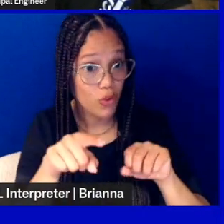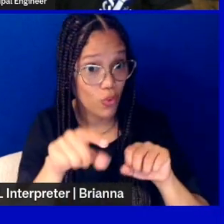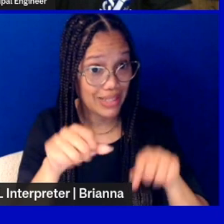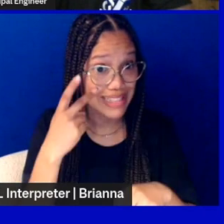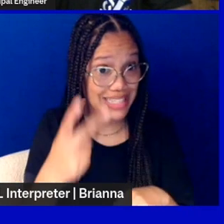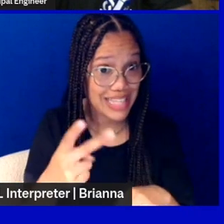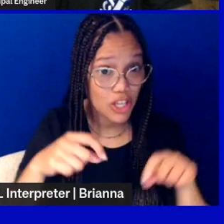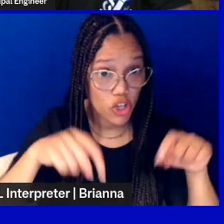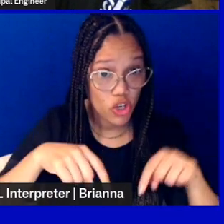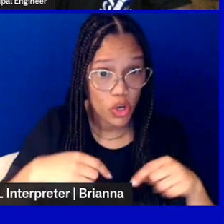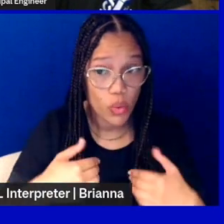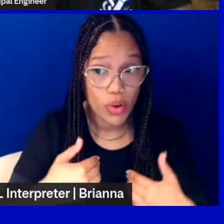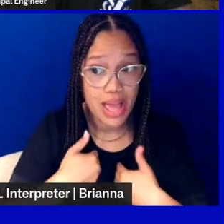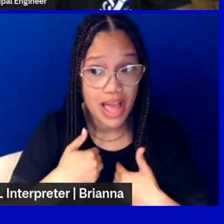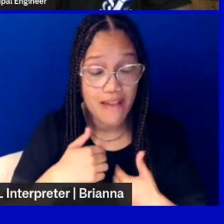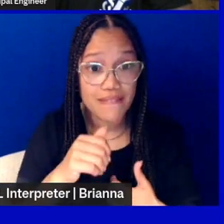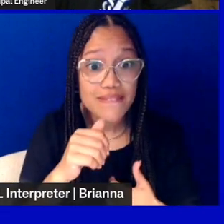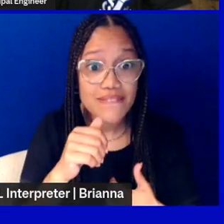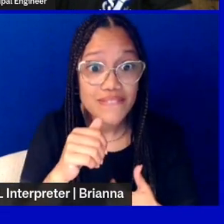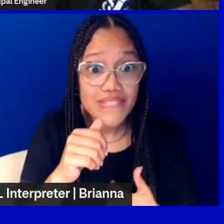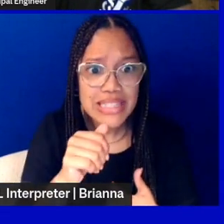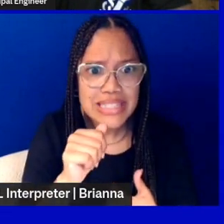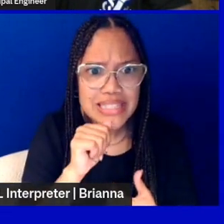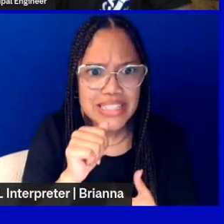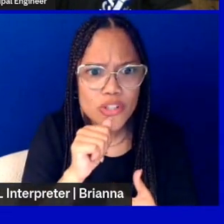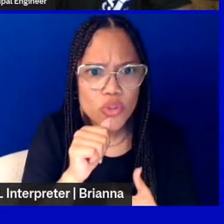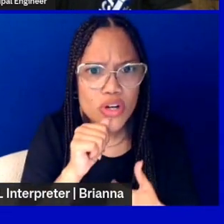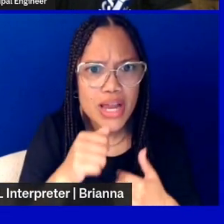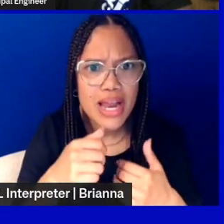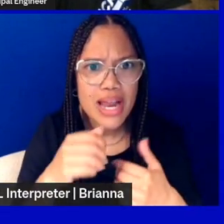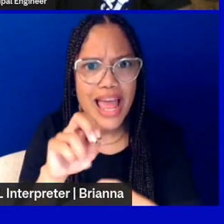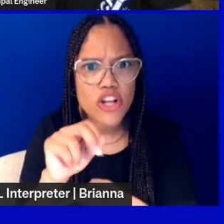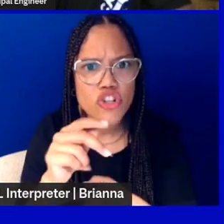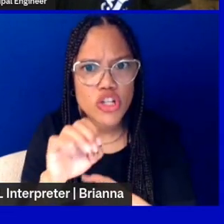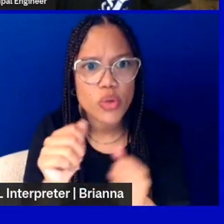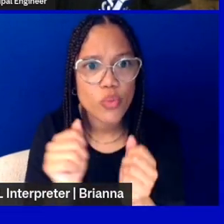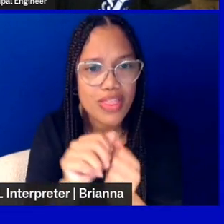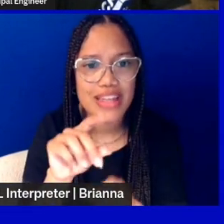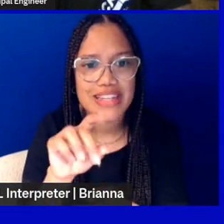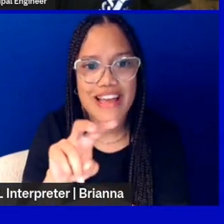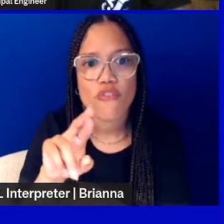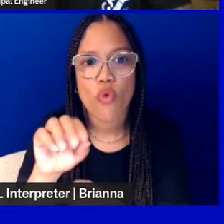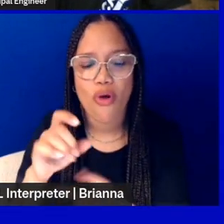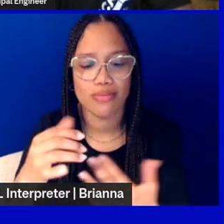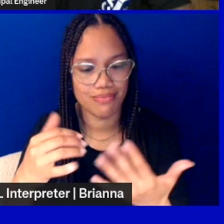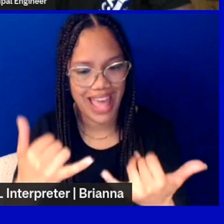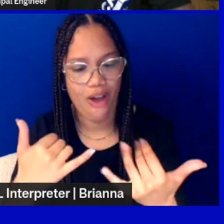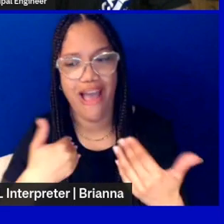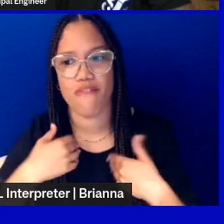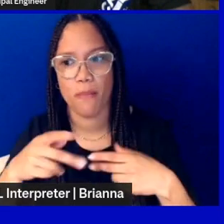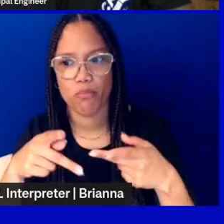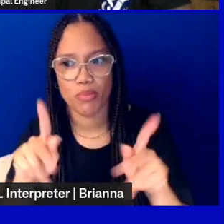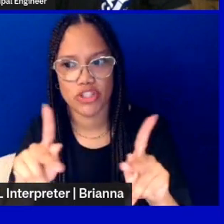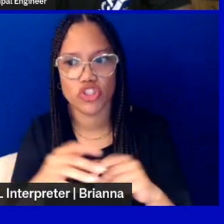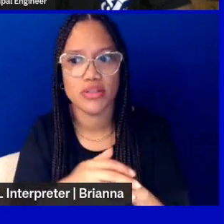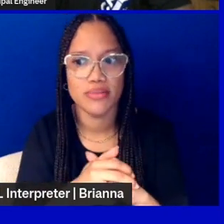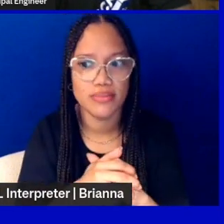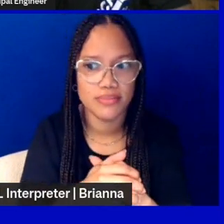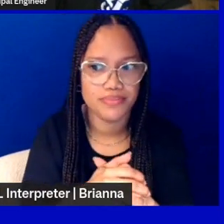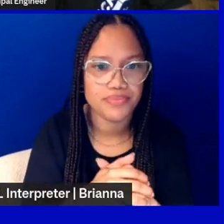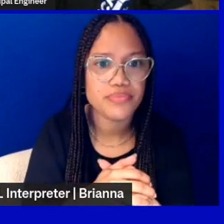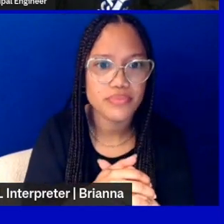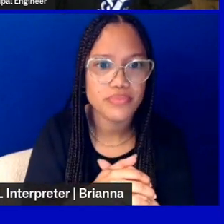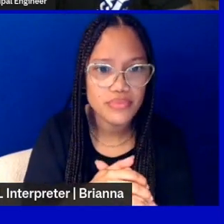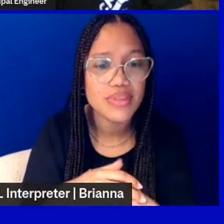a secret engine which got created here with the dev role. So it has a permission now. So if you want to test, we can test now also. Let's say if